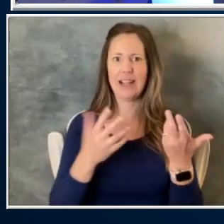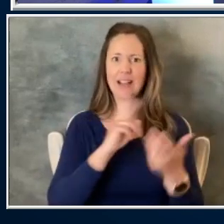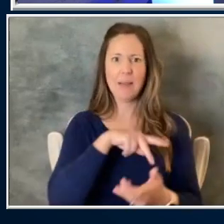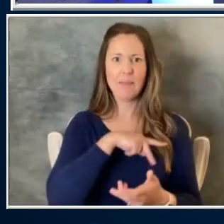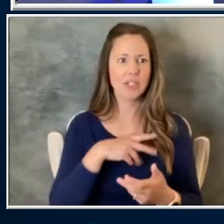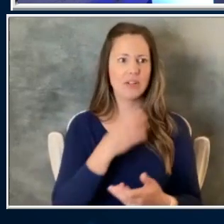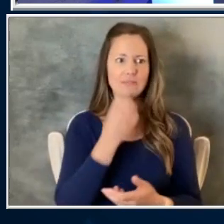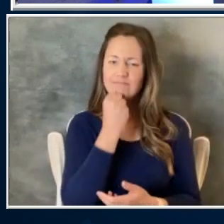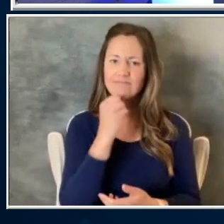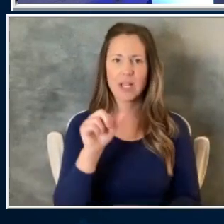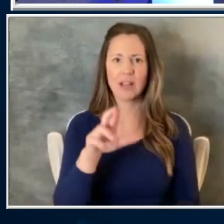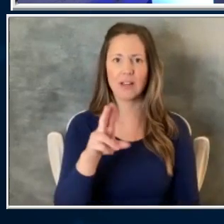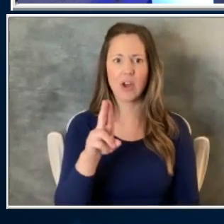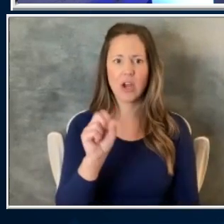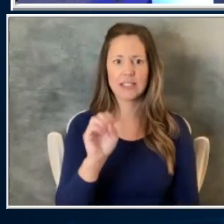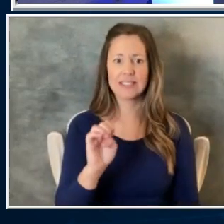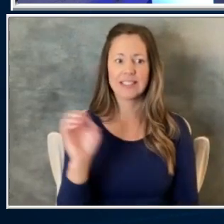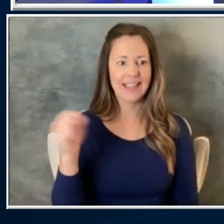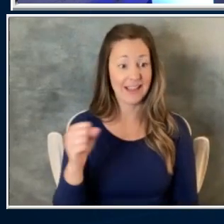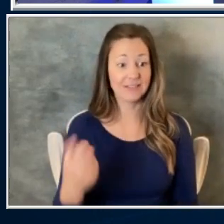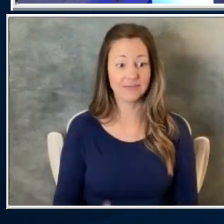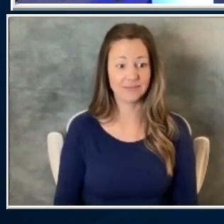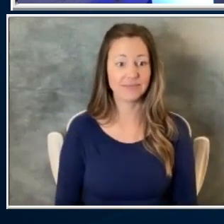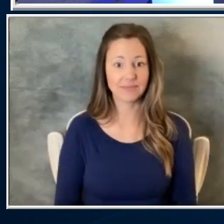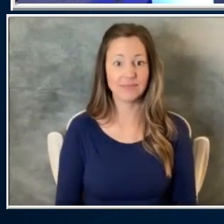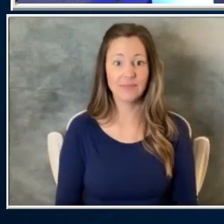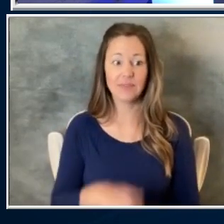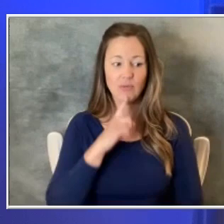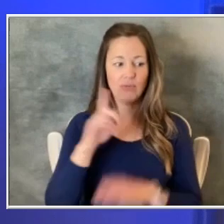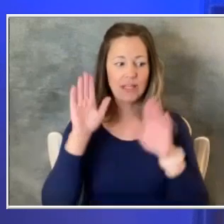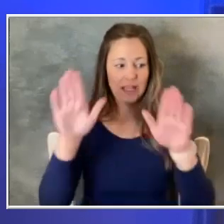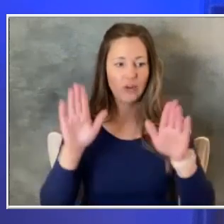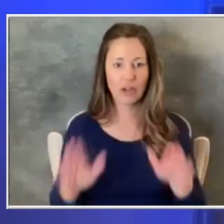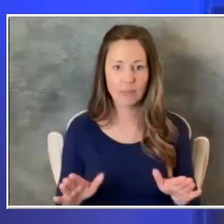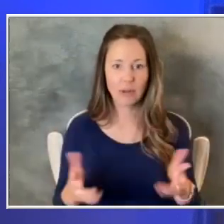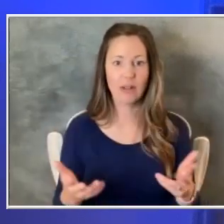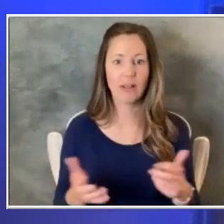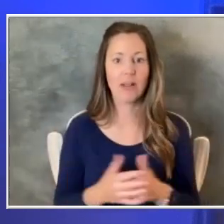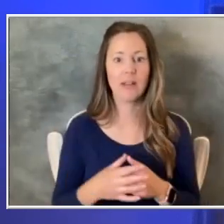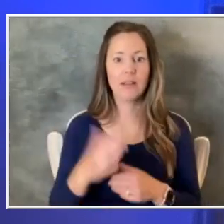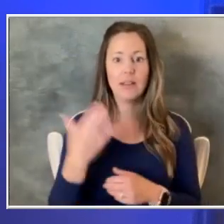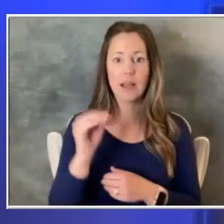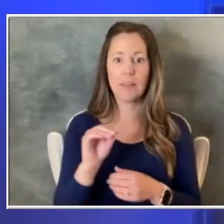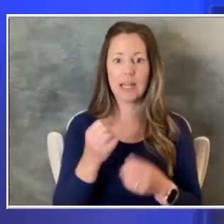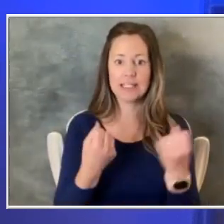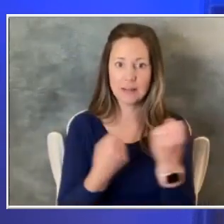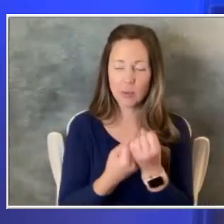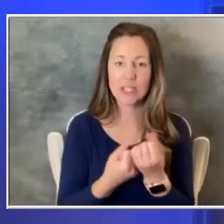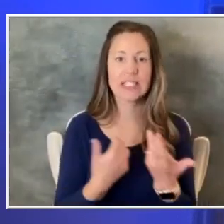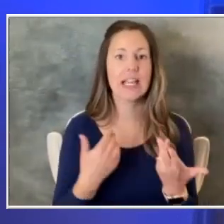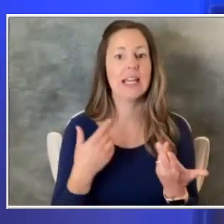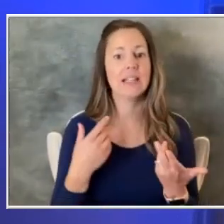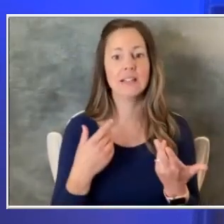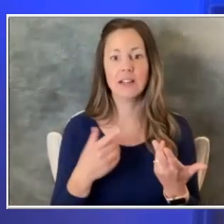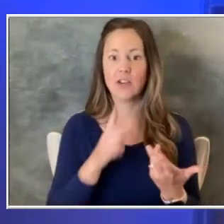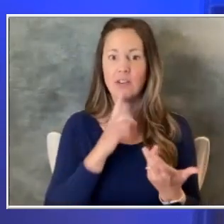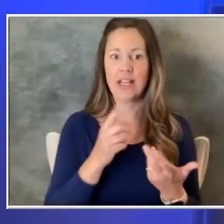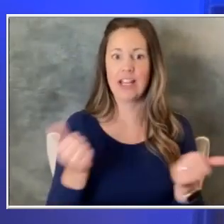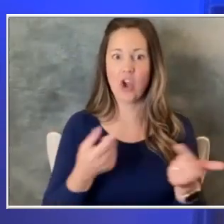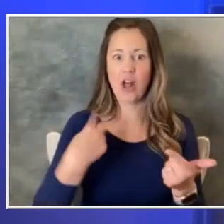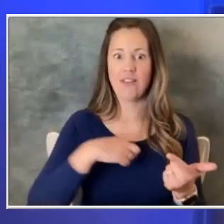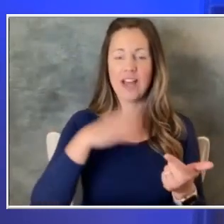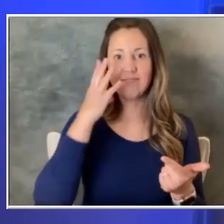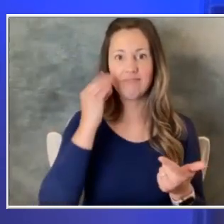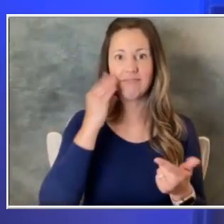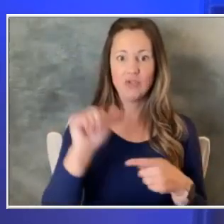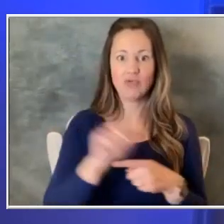start with you. Yeah, I think that's what's really incredible. The company supports it. They put together and we go through all this huge training, but they also